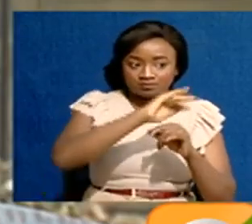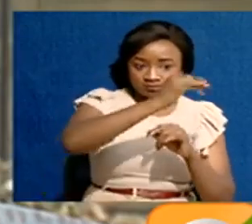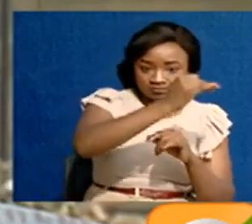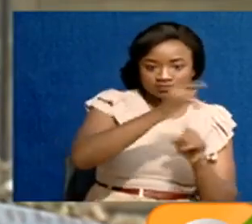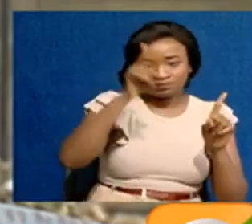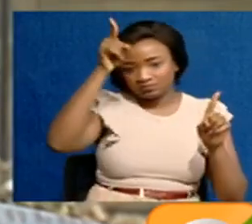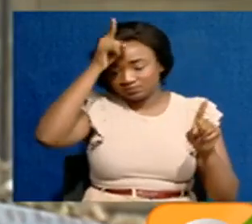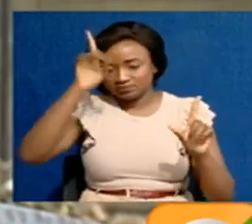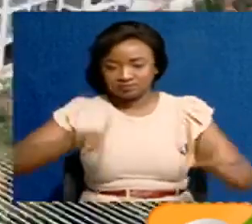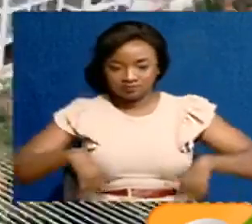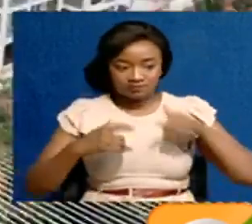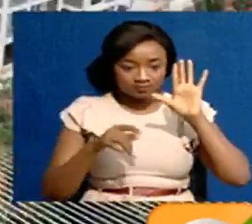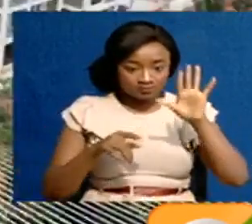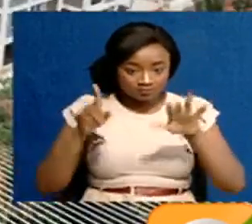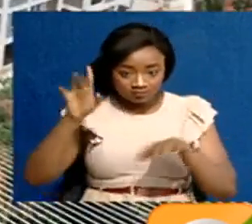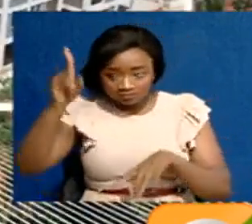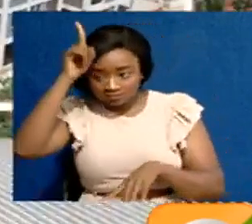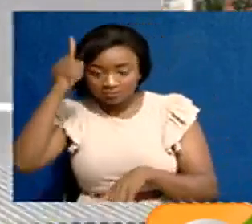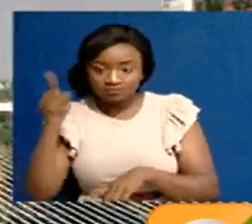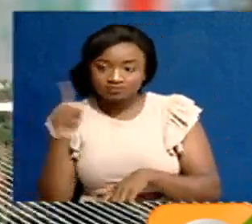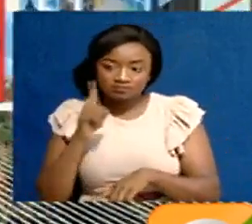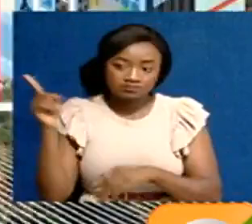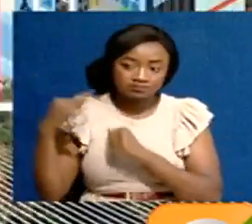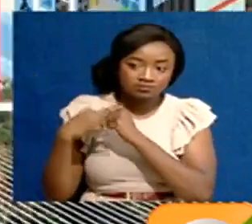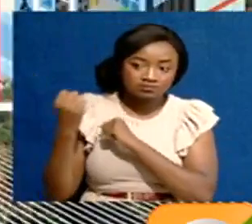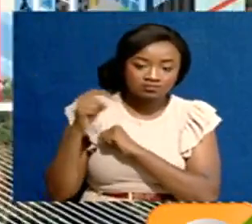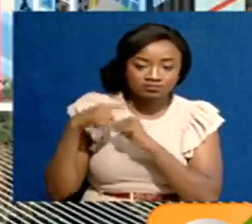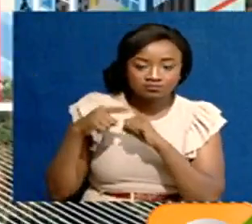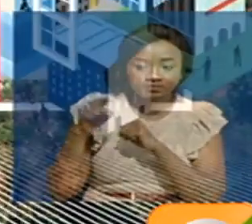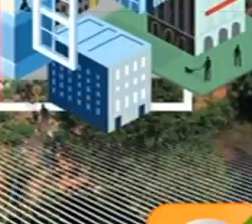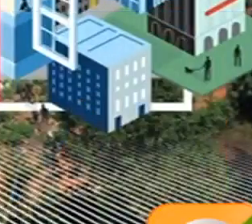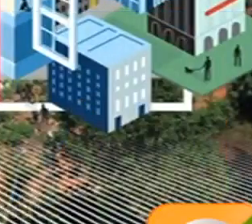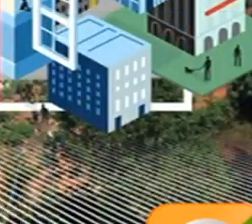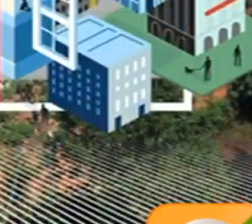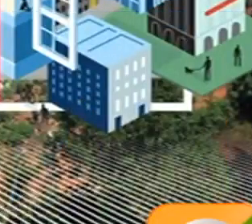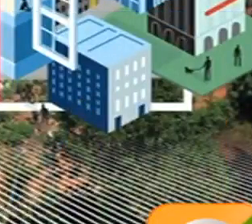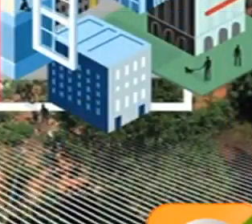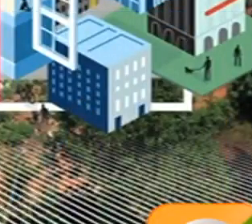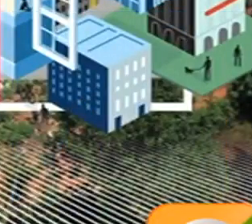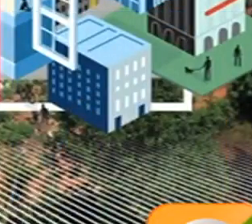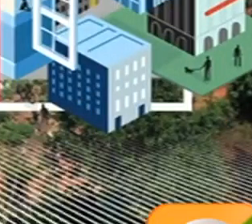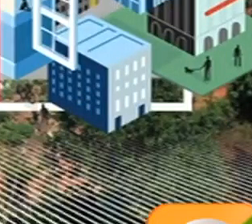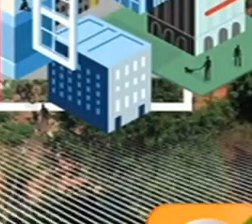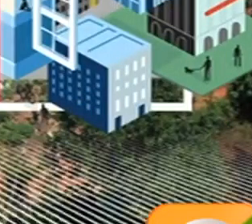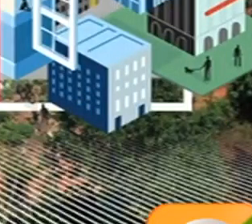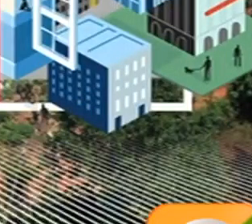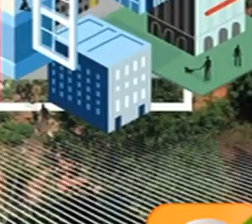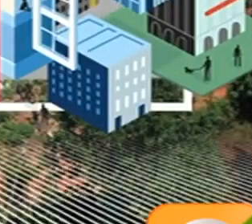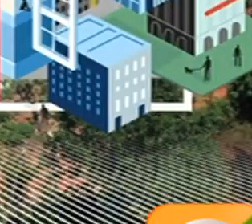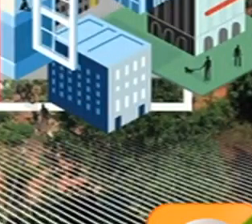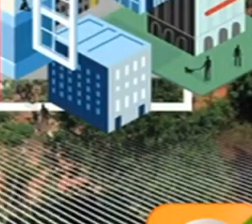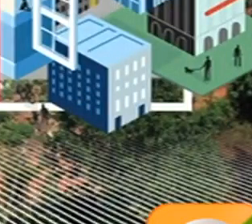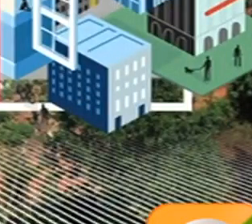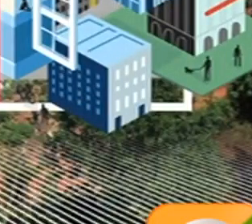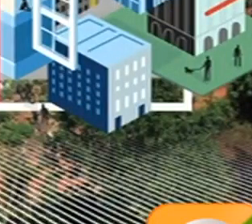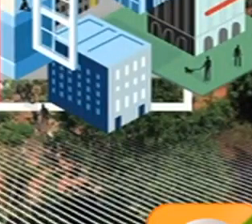rural areas, a commanding 85.5% of households own their homes, compared to just 22.8% in urban